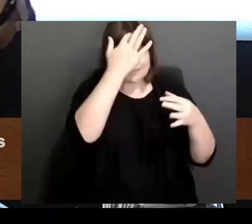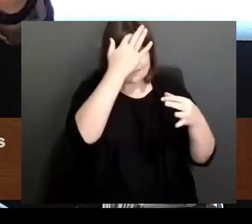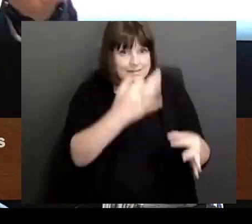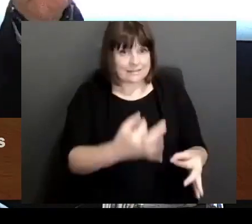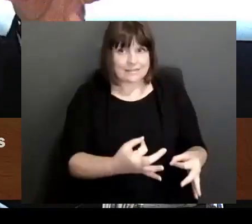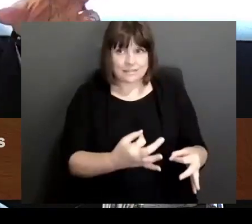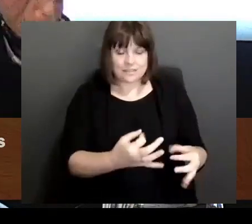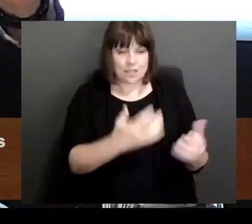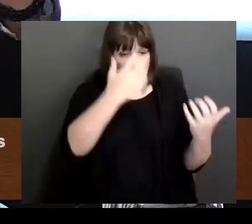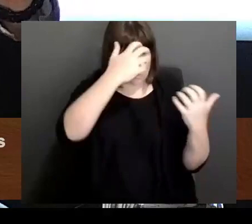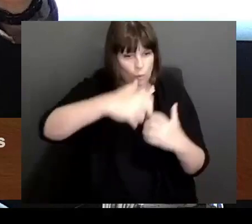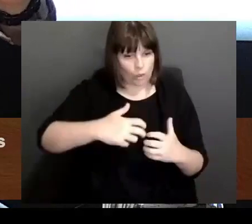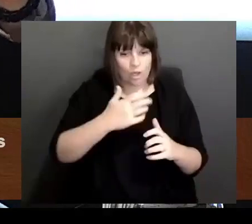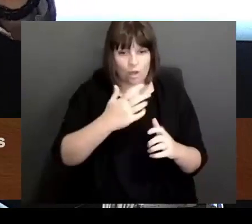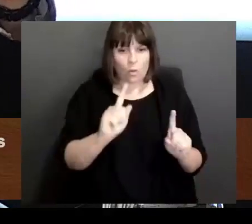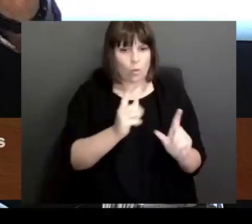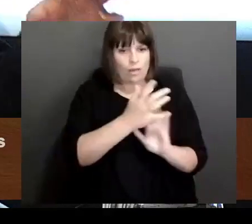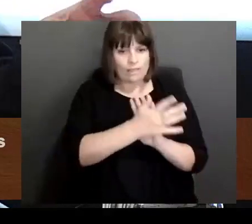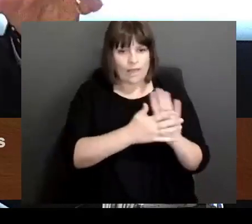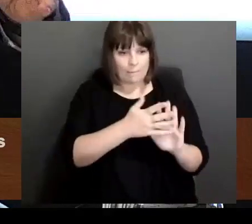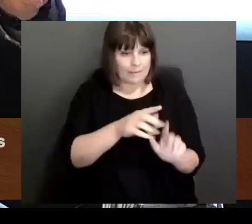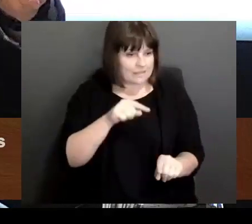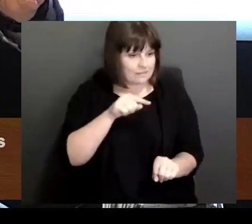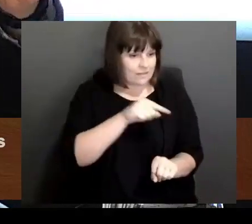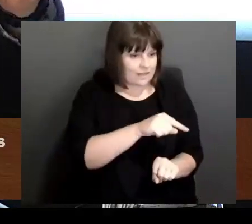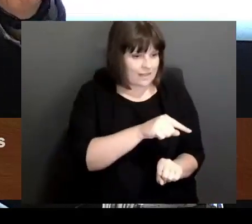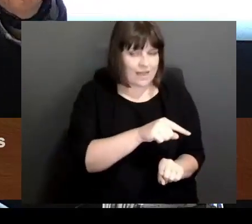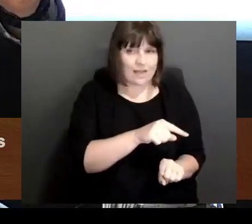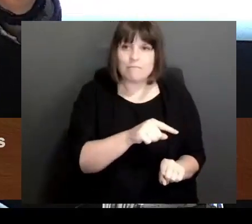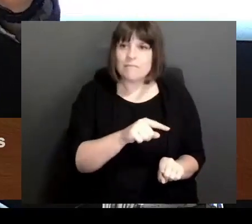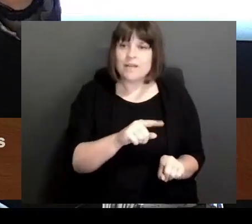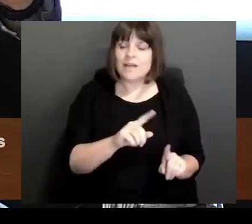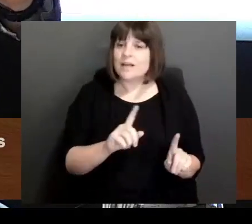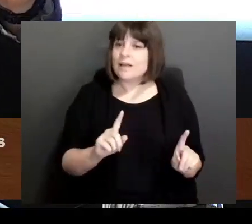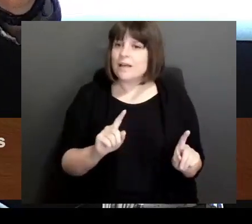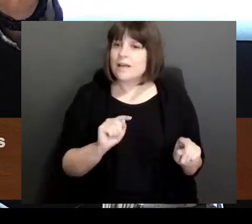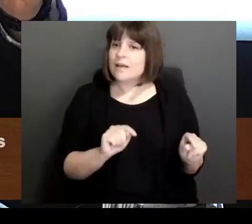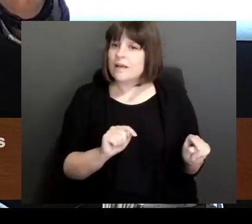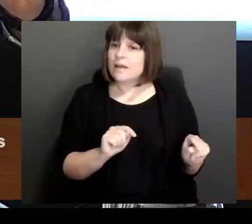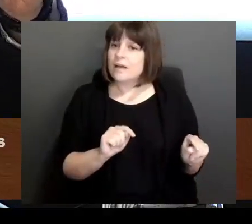choices without having a embedded and